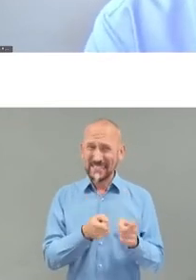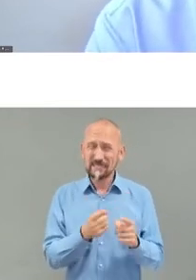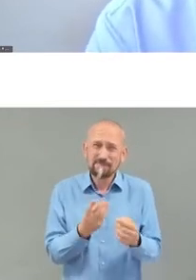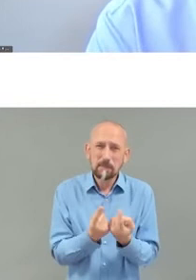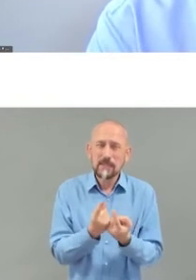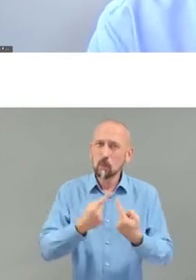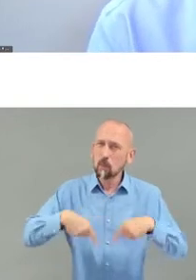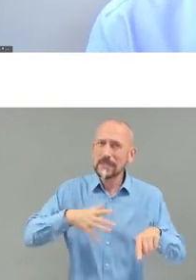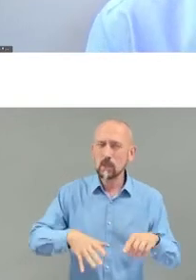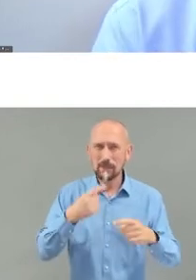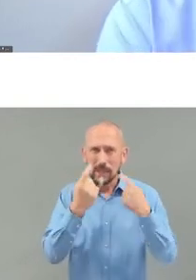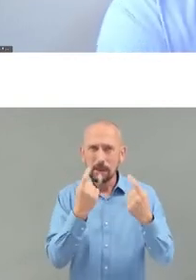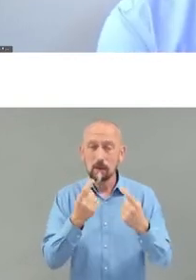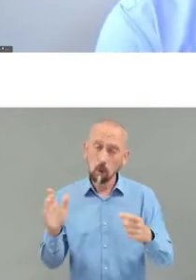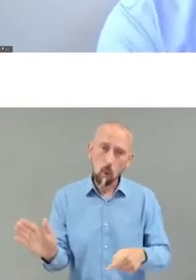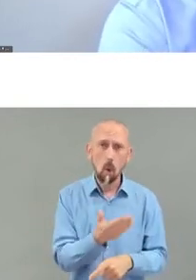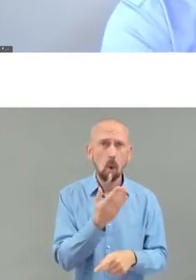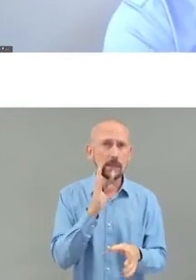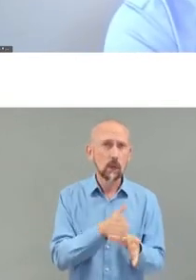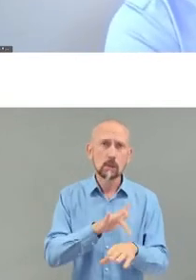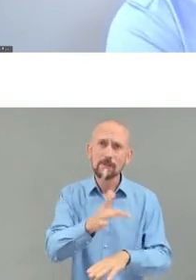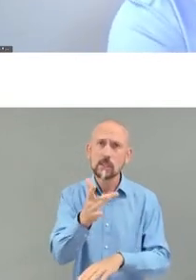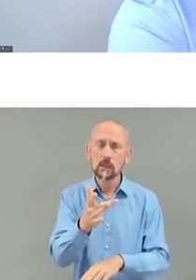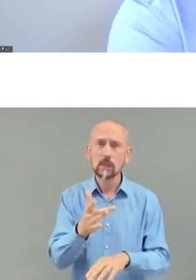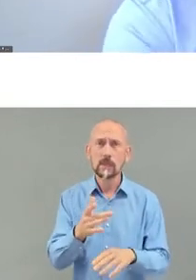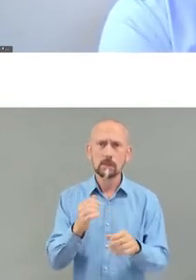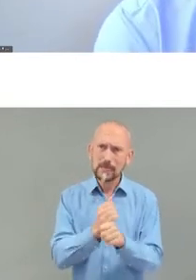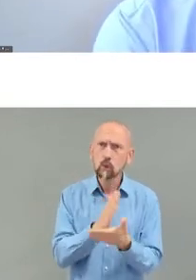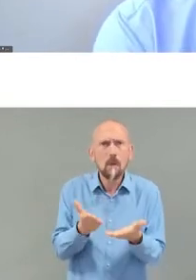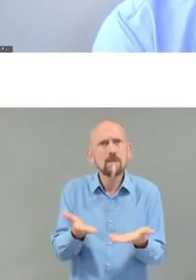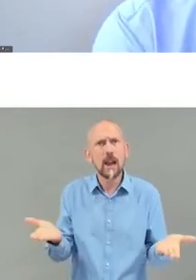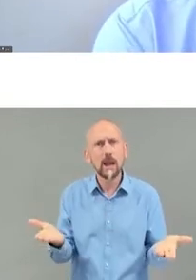fair to all. And that'd be something, as Bill was alluding to, that my work that I'll be making